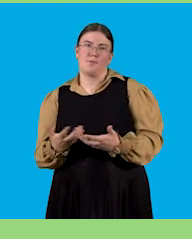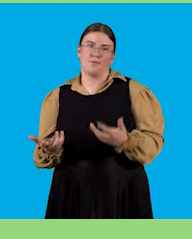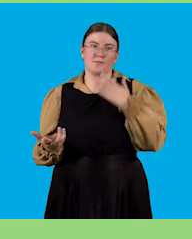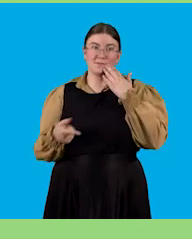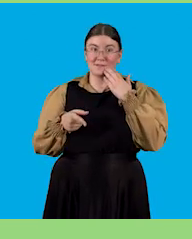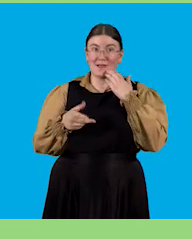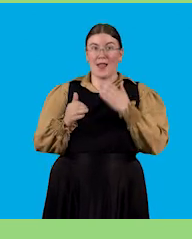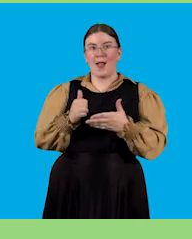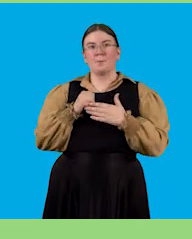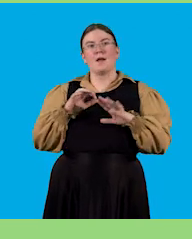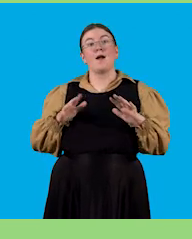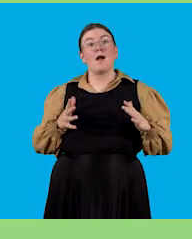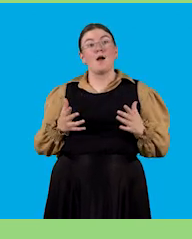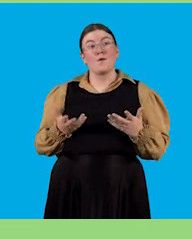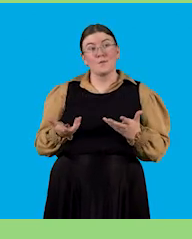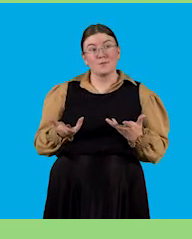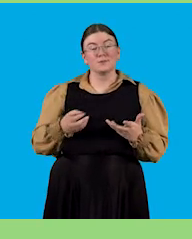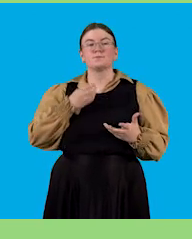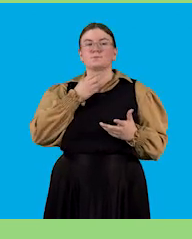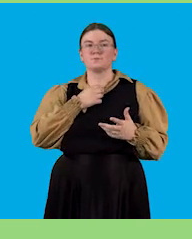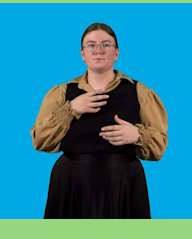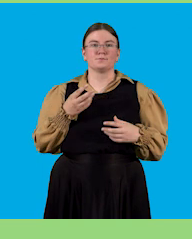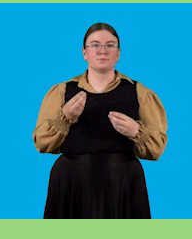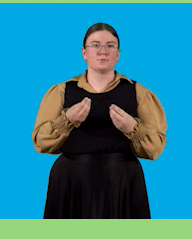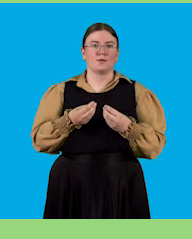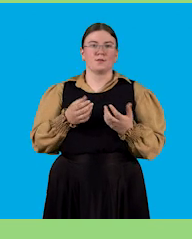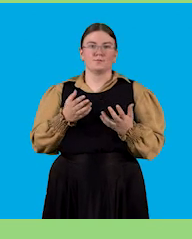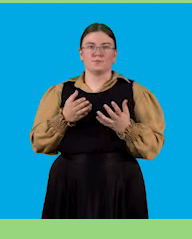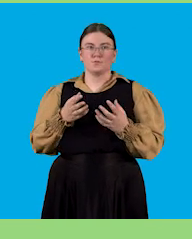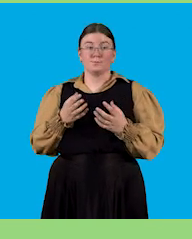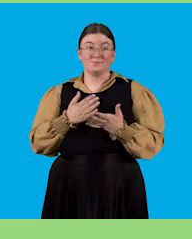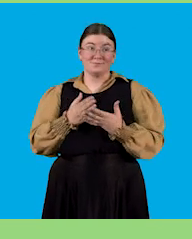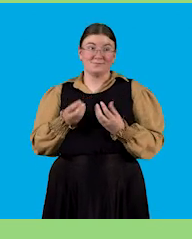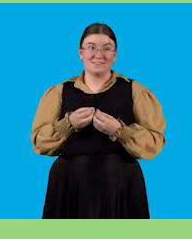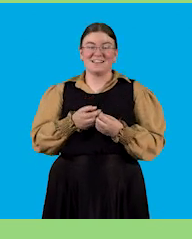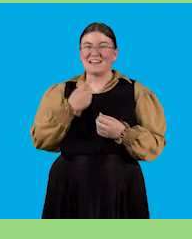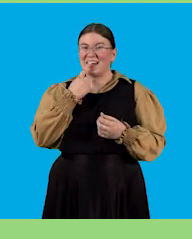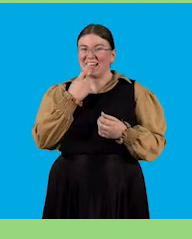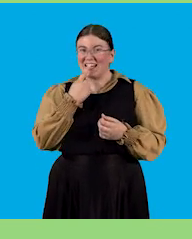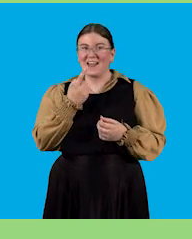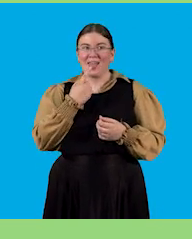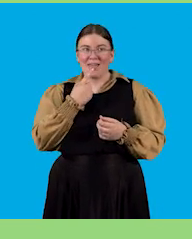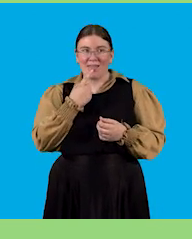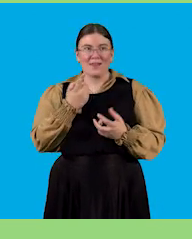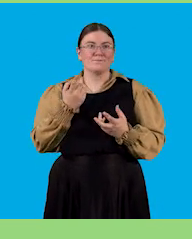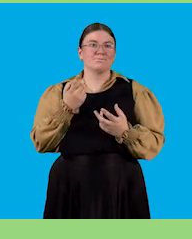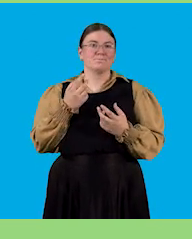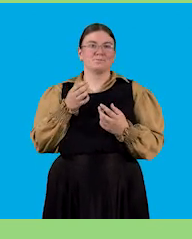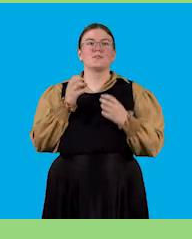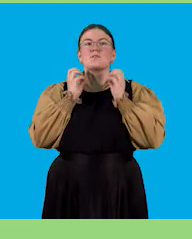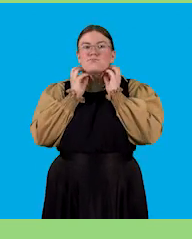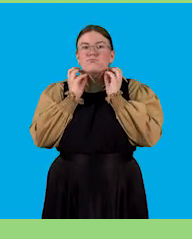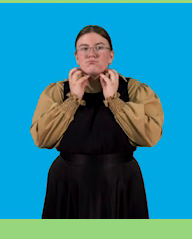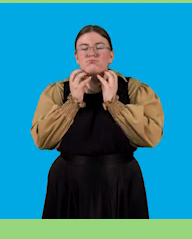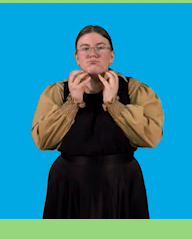digestion because the accessory organs such as teeth, tongue, and glands will release